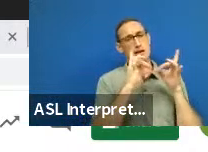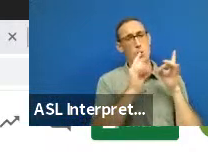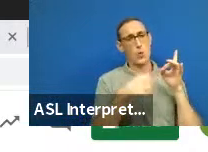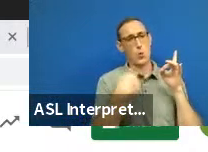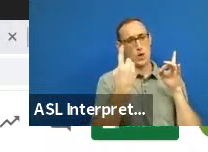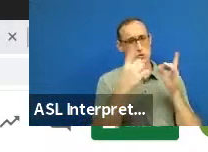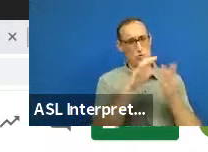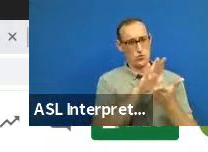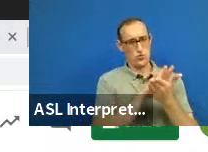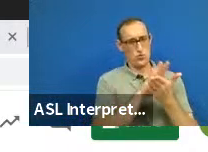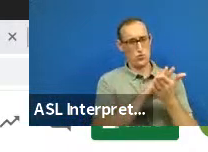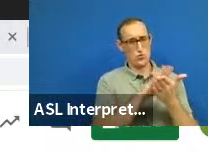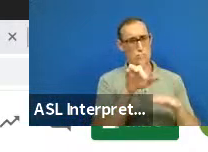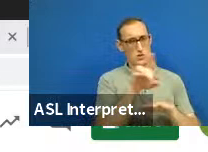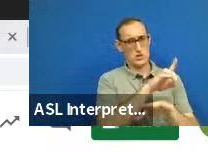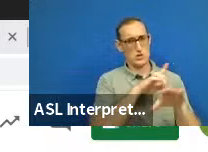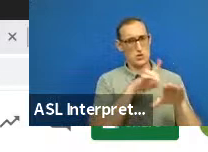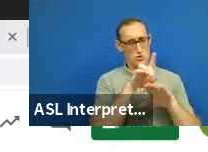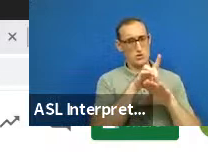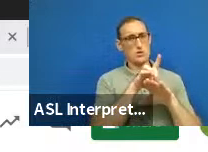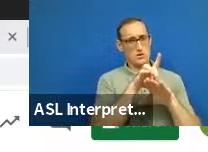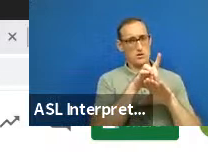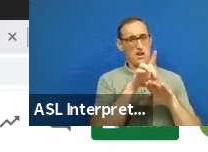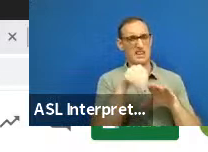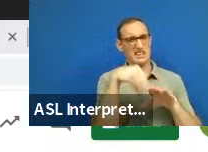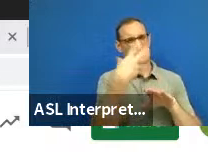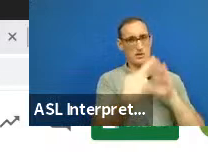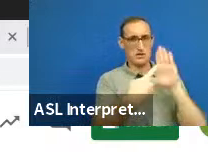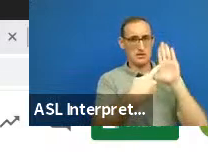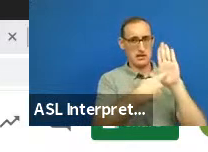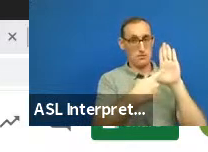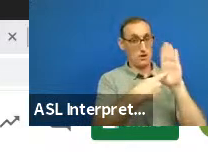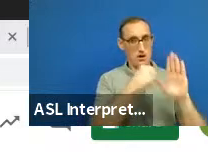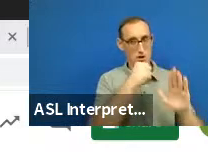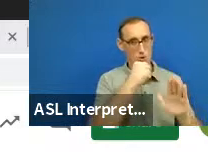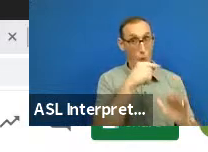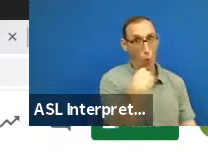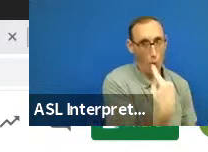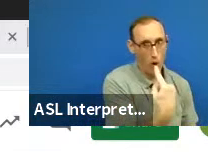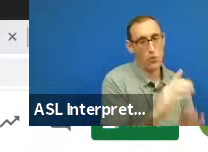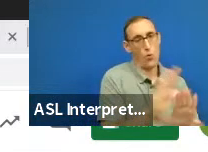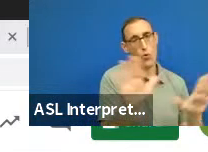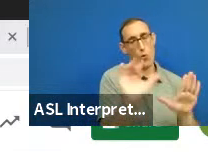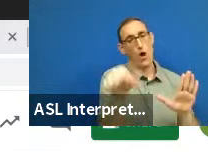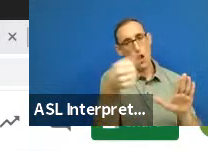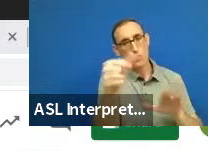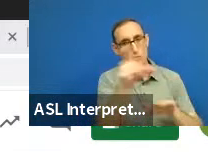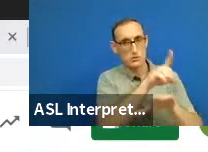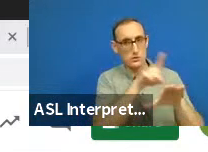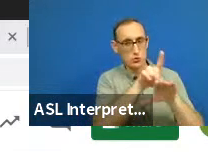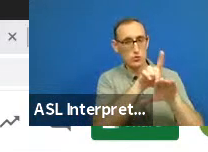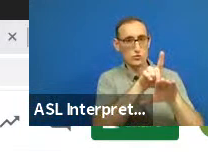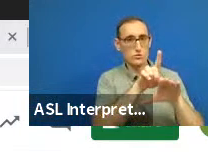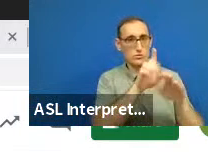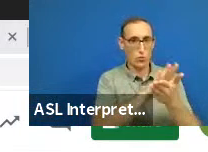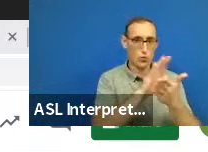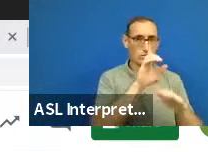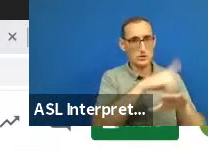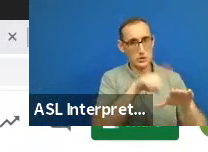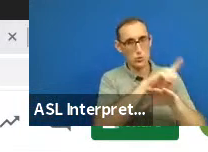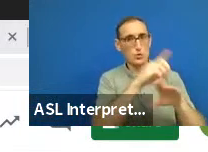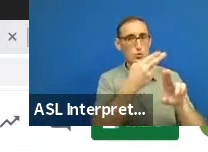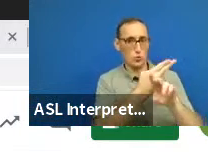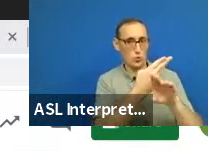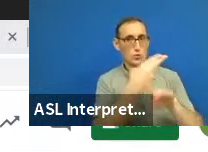had, as an example, so certainly not the only school district that had used the GSBA